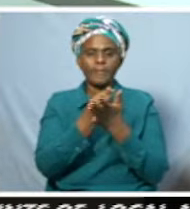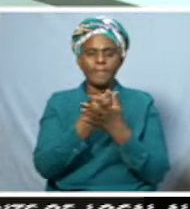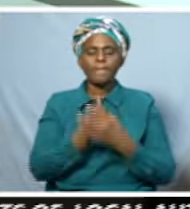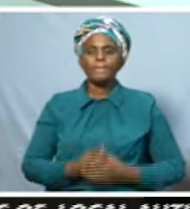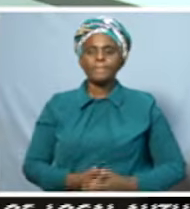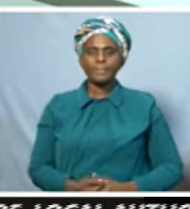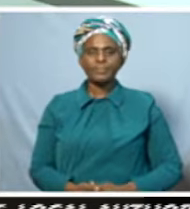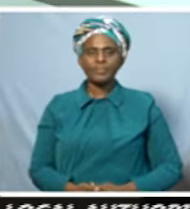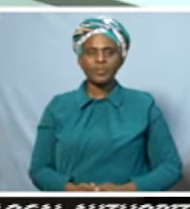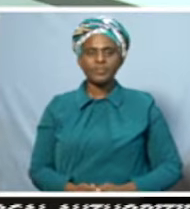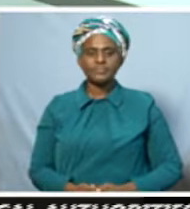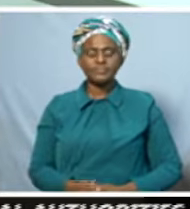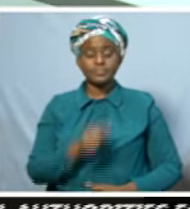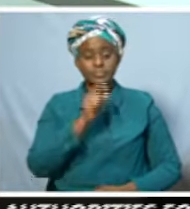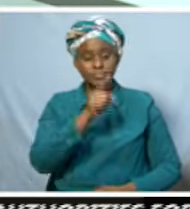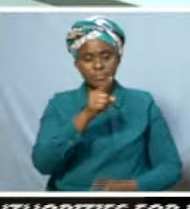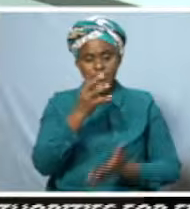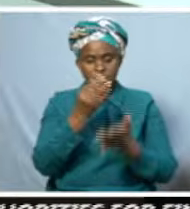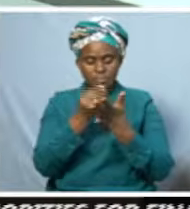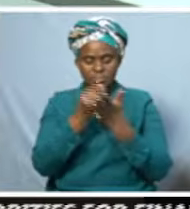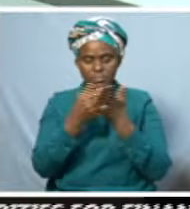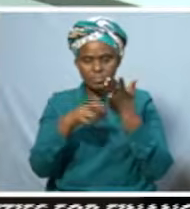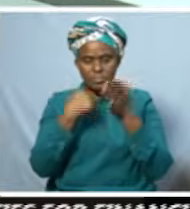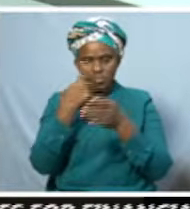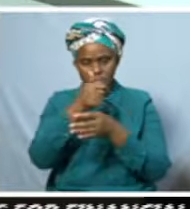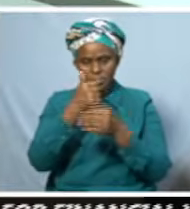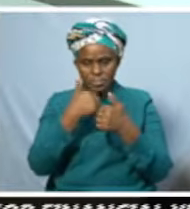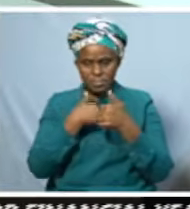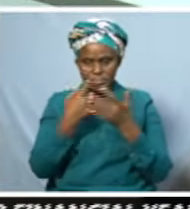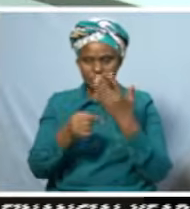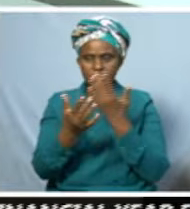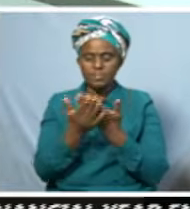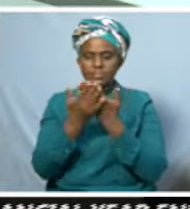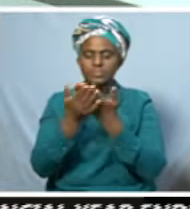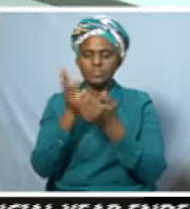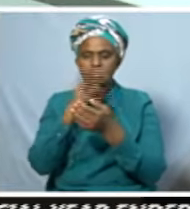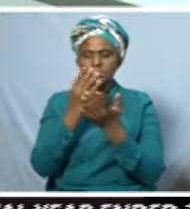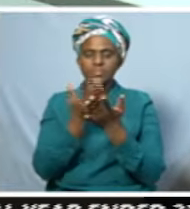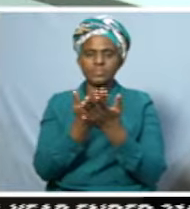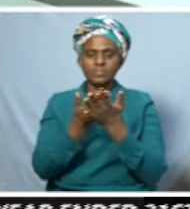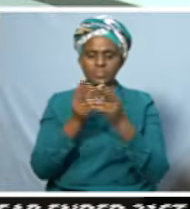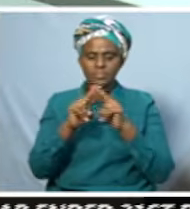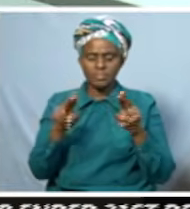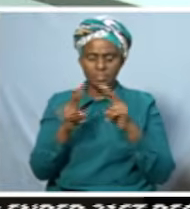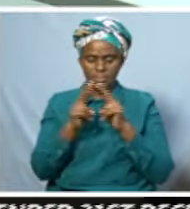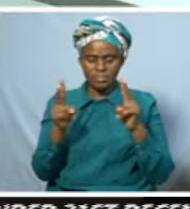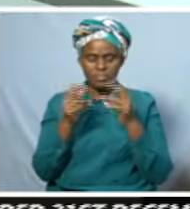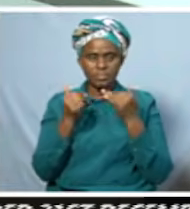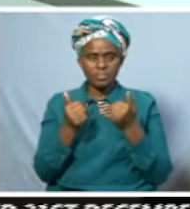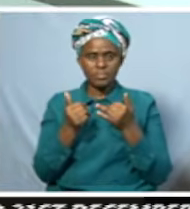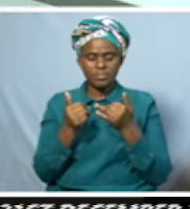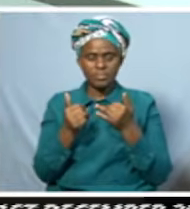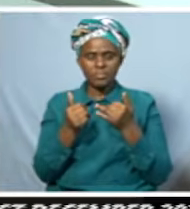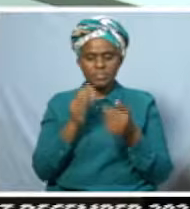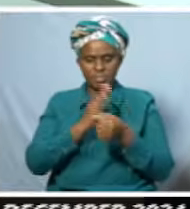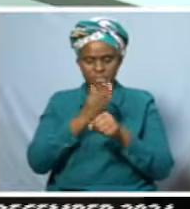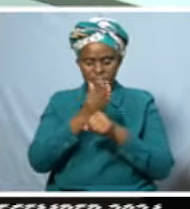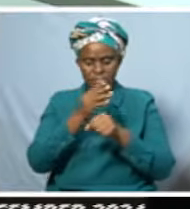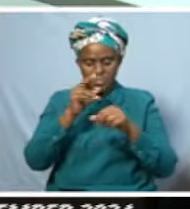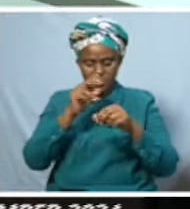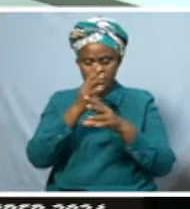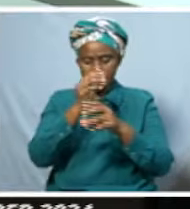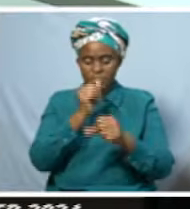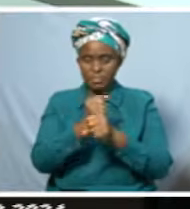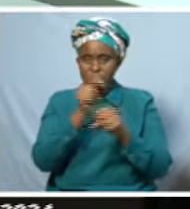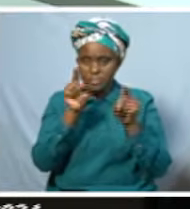correct. Those treasurer's receipts are the ones that we have actually presented, Chair. So upon receiving of the